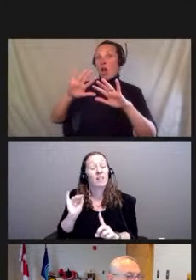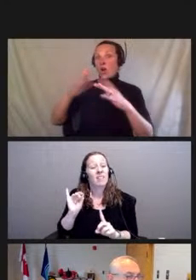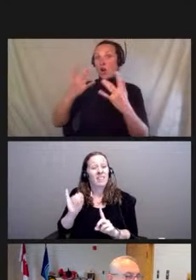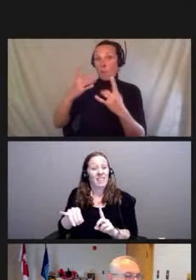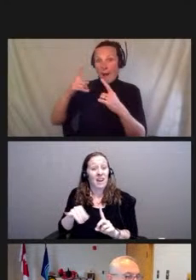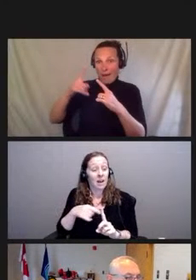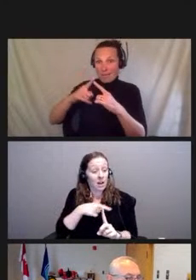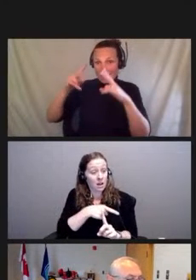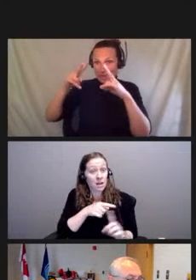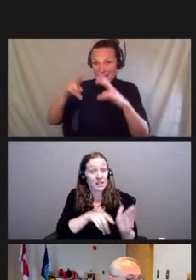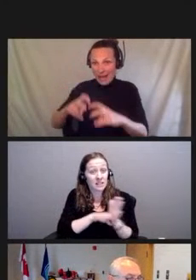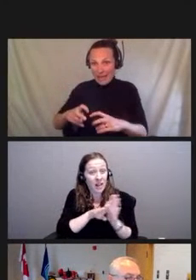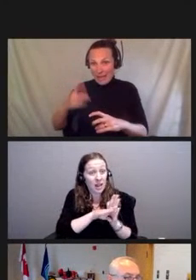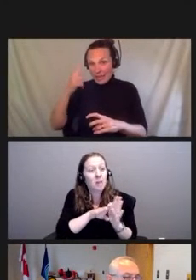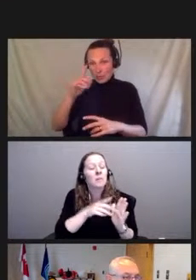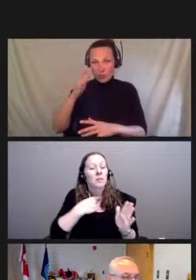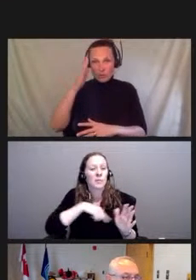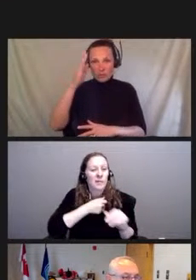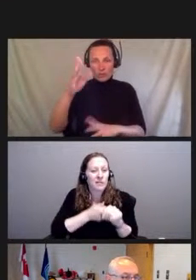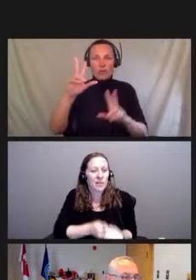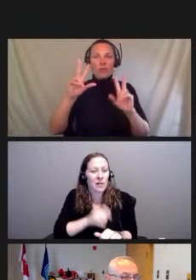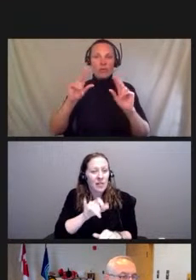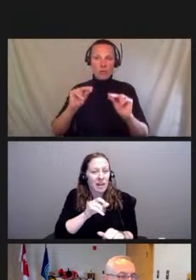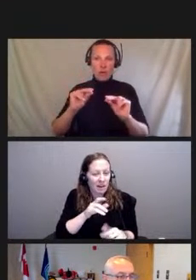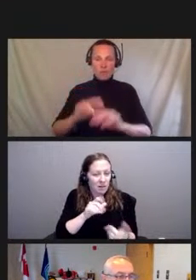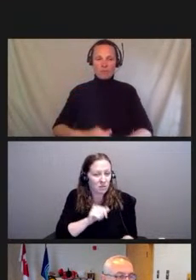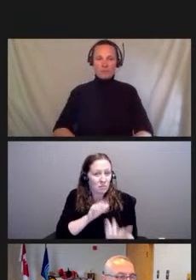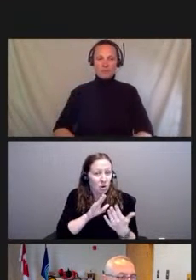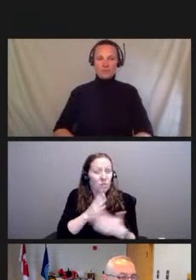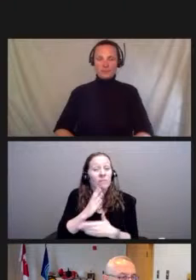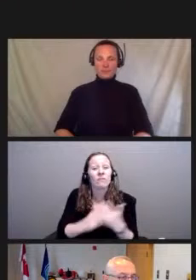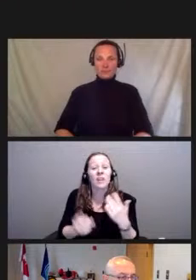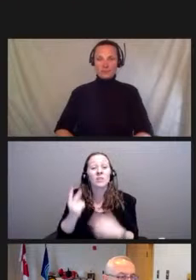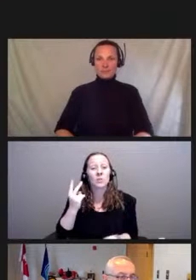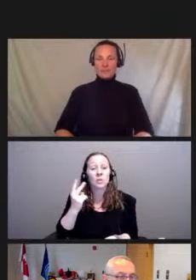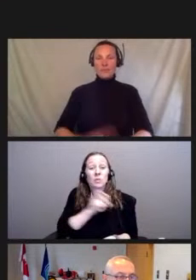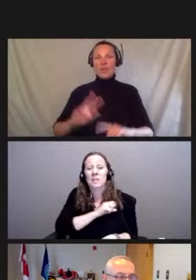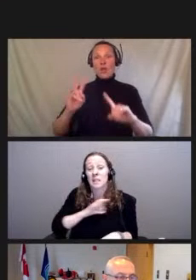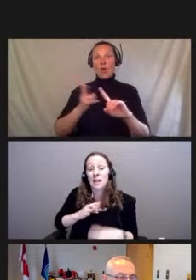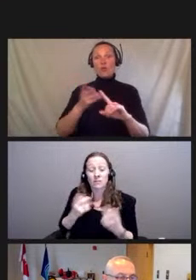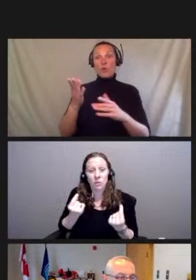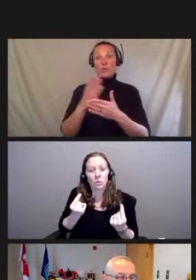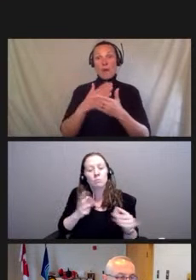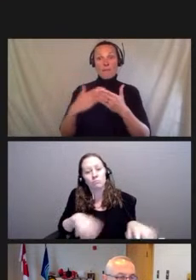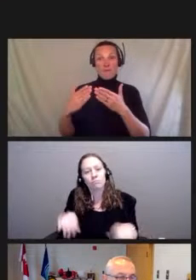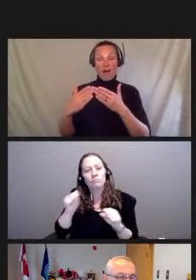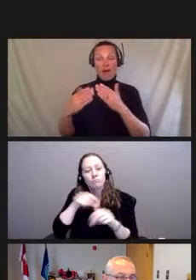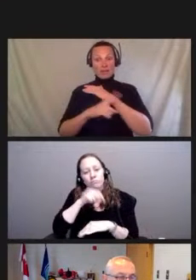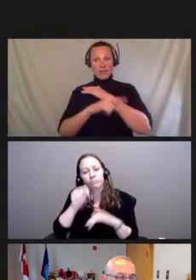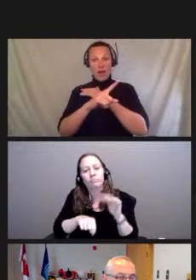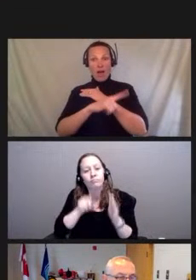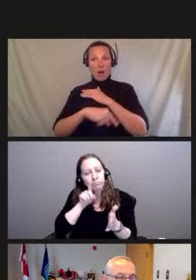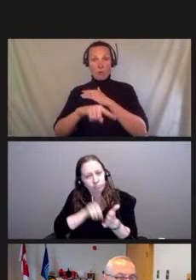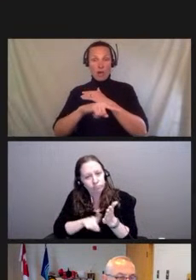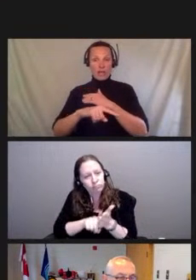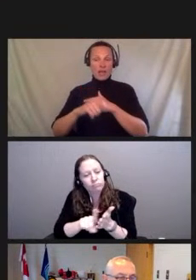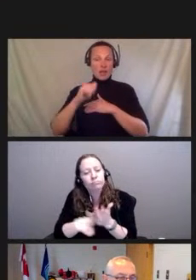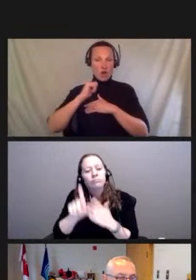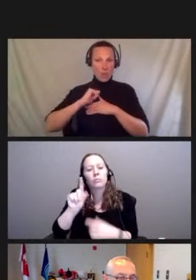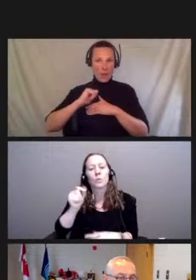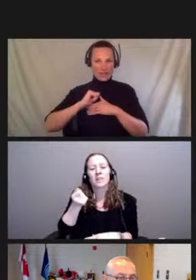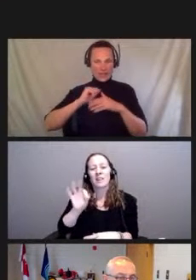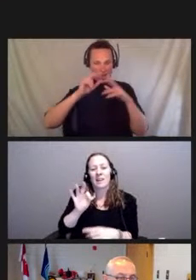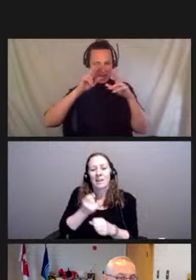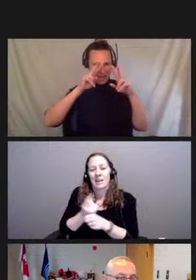development of this waste plan. During Phase 2, staff undertook a detailed review of the 2019 annual monitoring